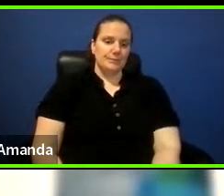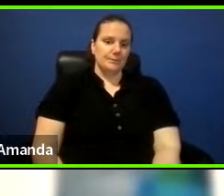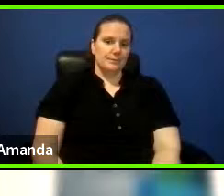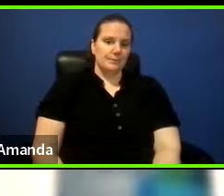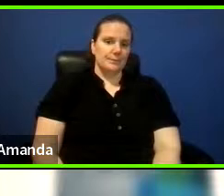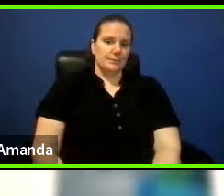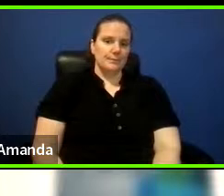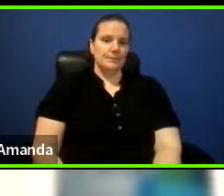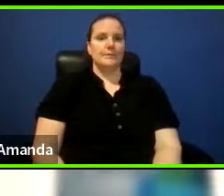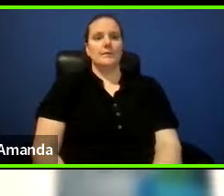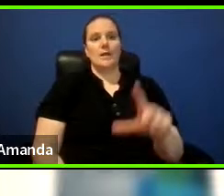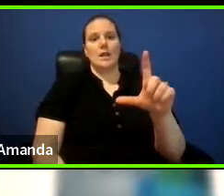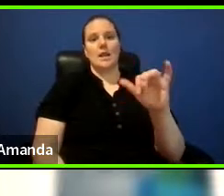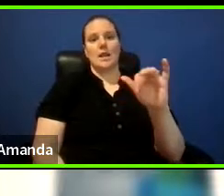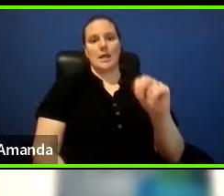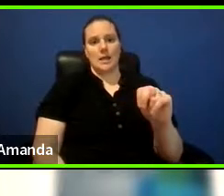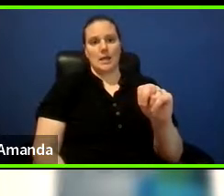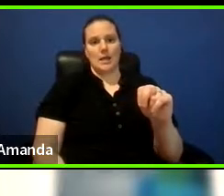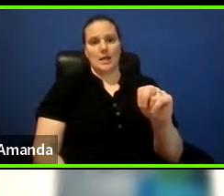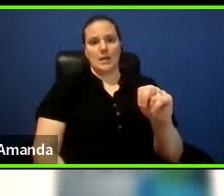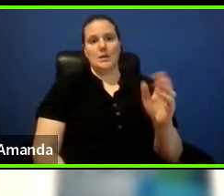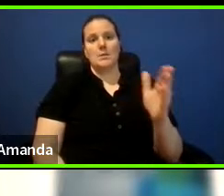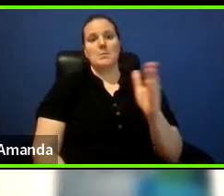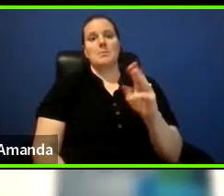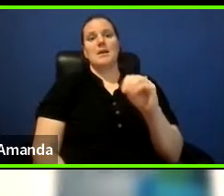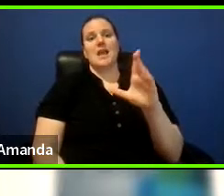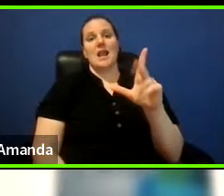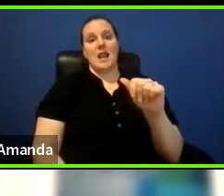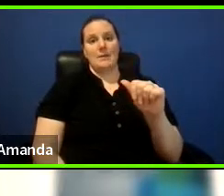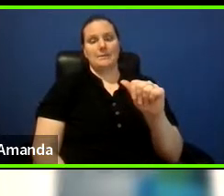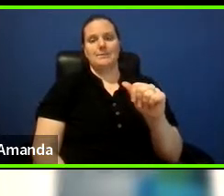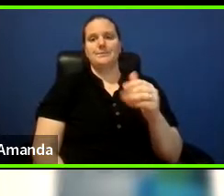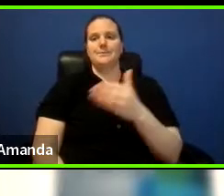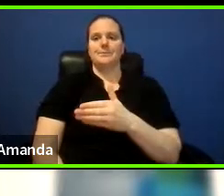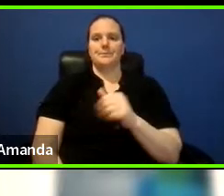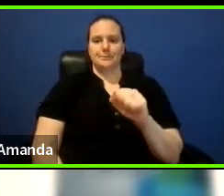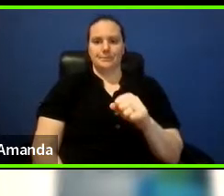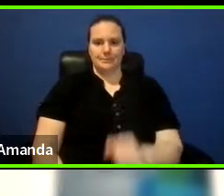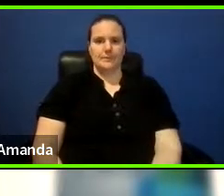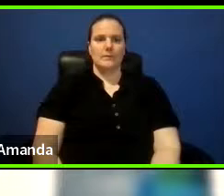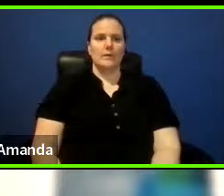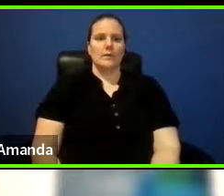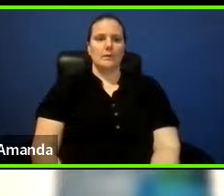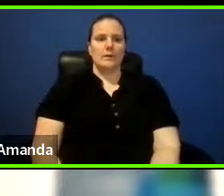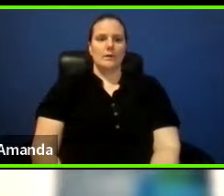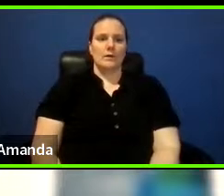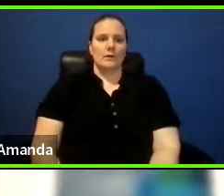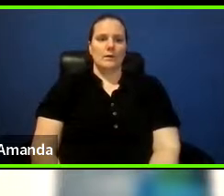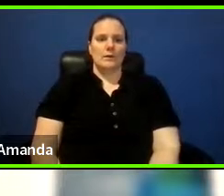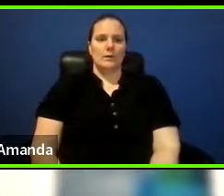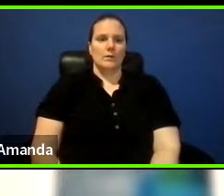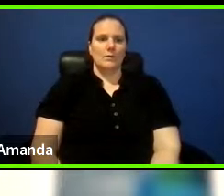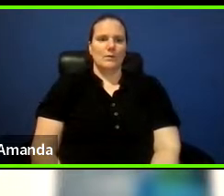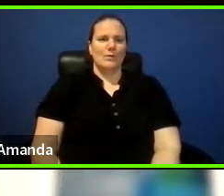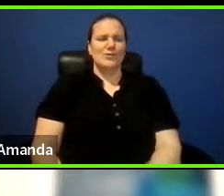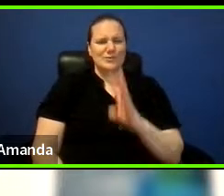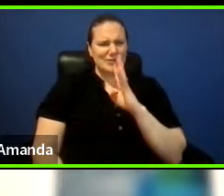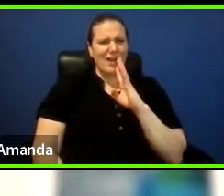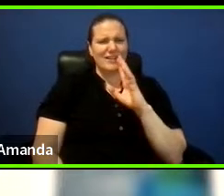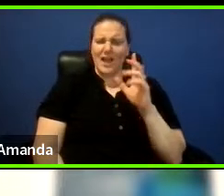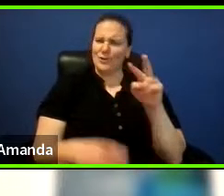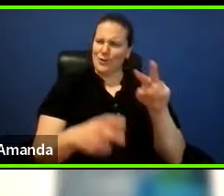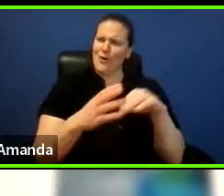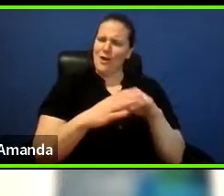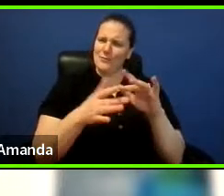Lynn and then Michaela. Yeah, so when you started talking, I went on the website, Kimberly,